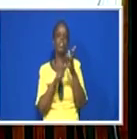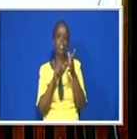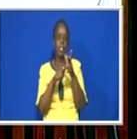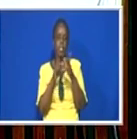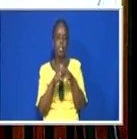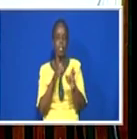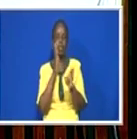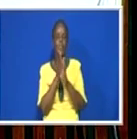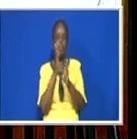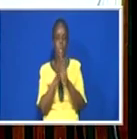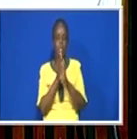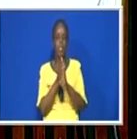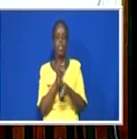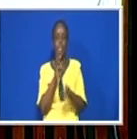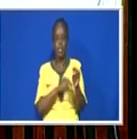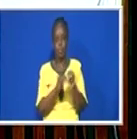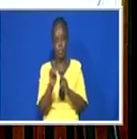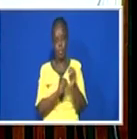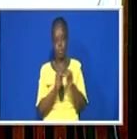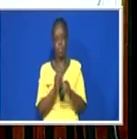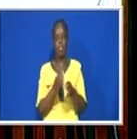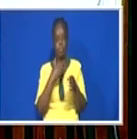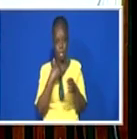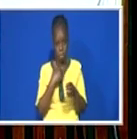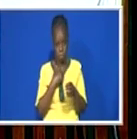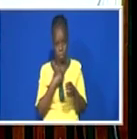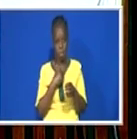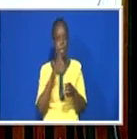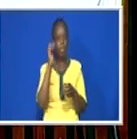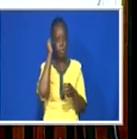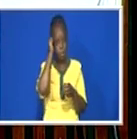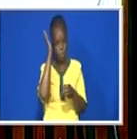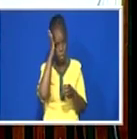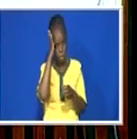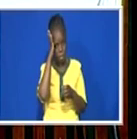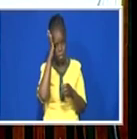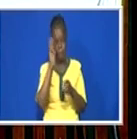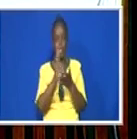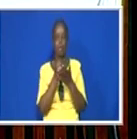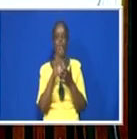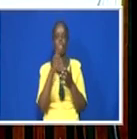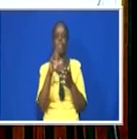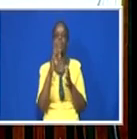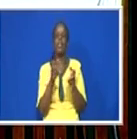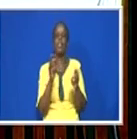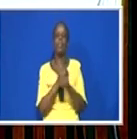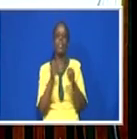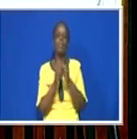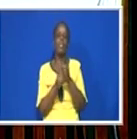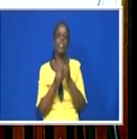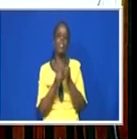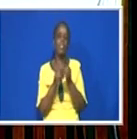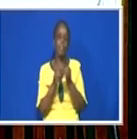key formula that must always come, or we must be able to memorize. Some of them are in the mathematical